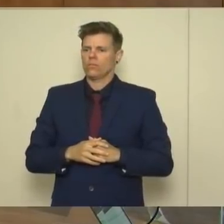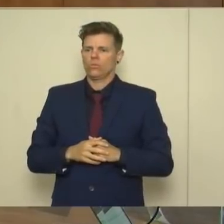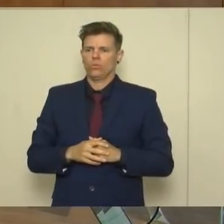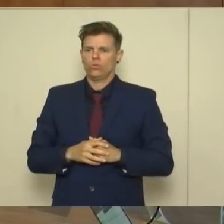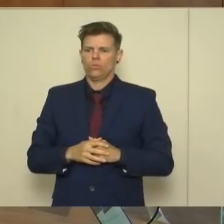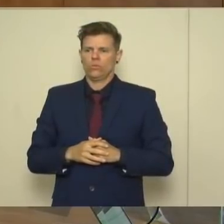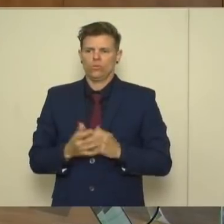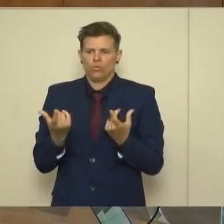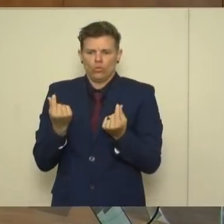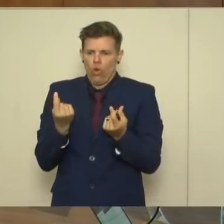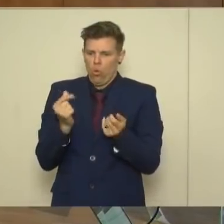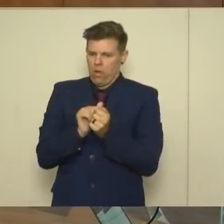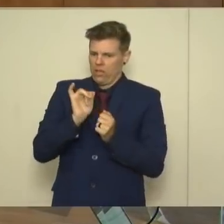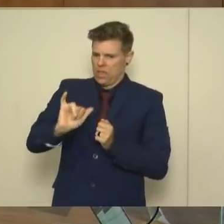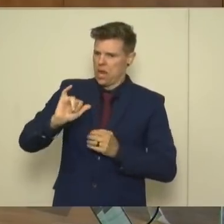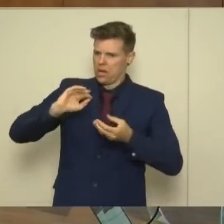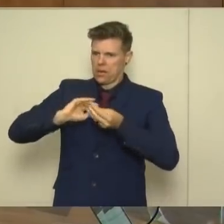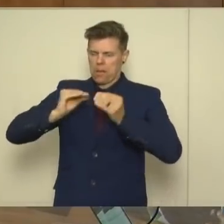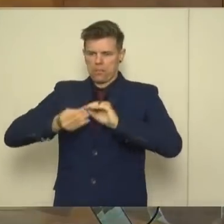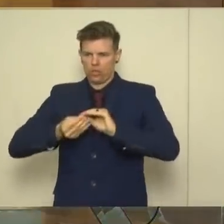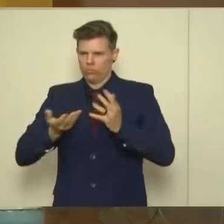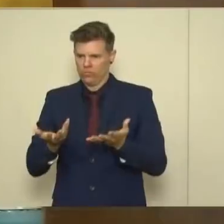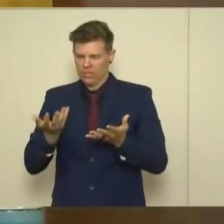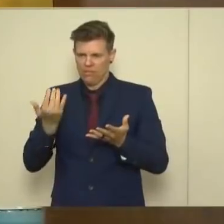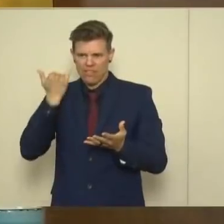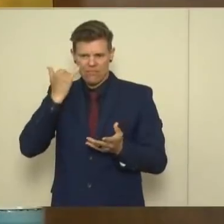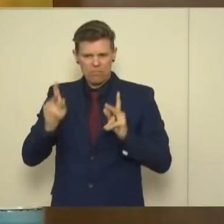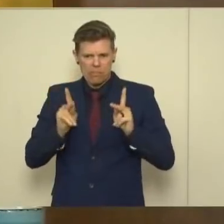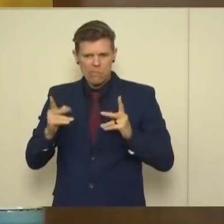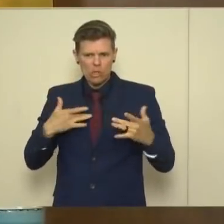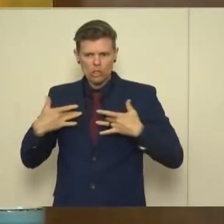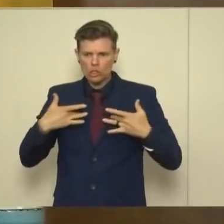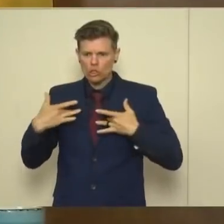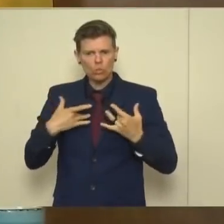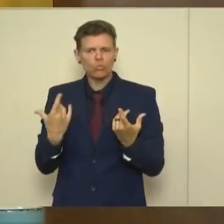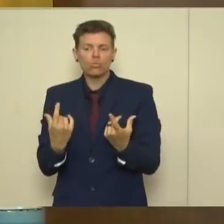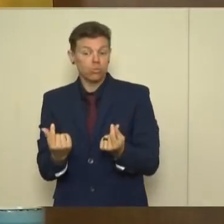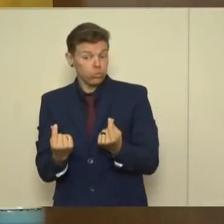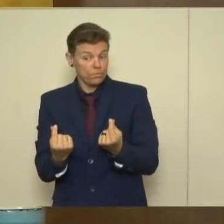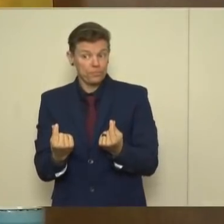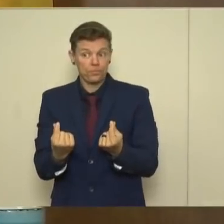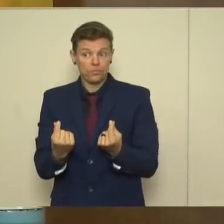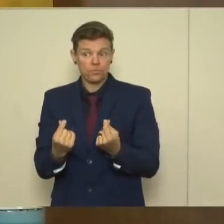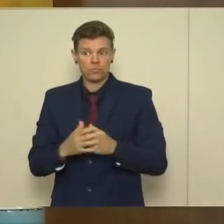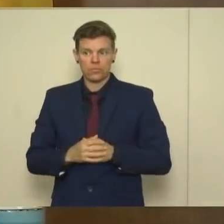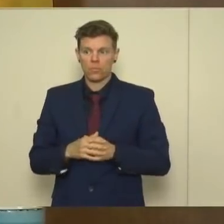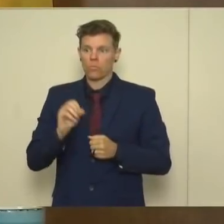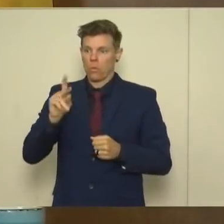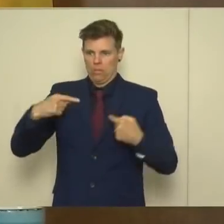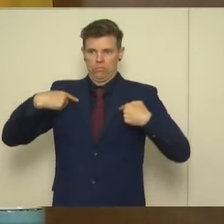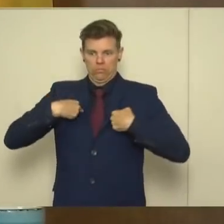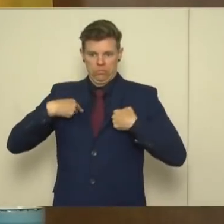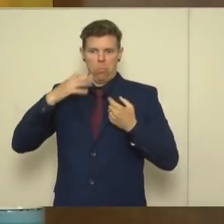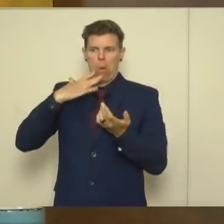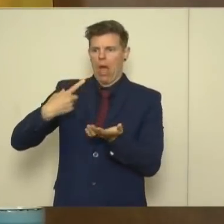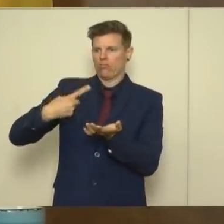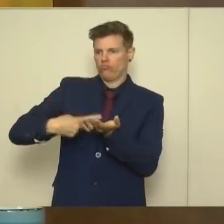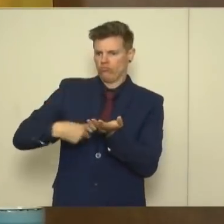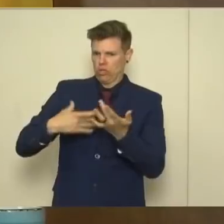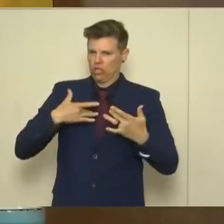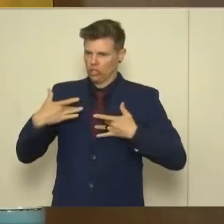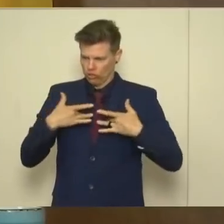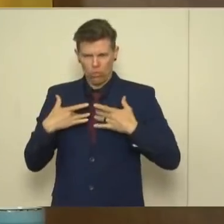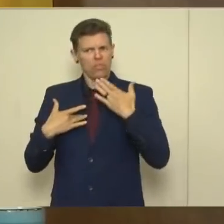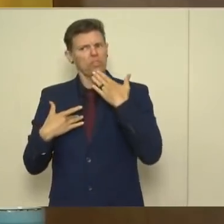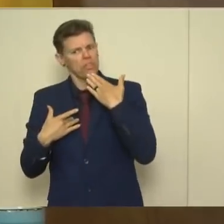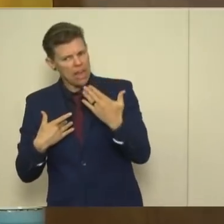with those concerns? Well, a couple of things. I'll do the concerns, and we actually, and thank you for the question, a couple weeks